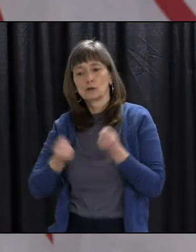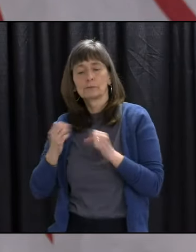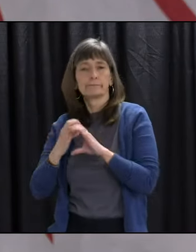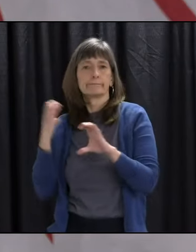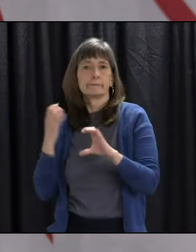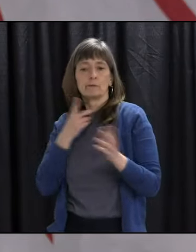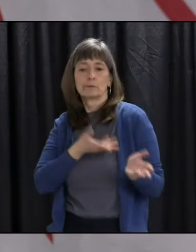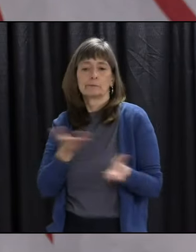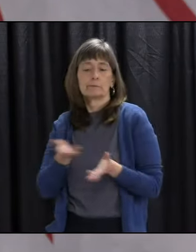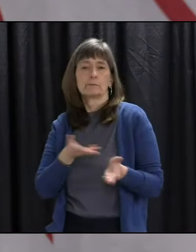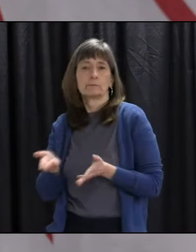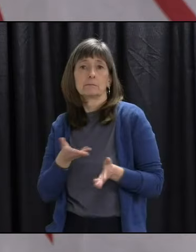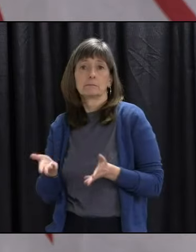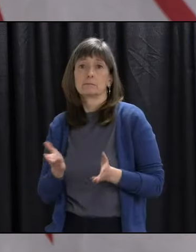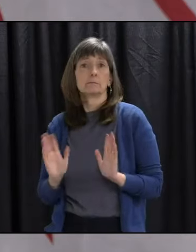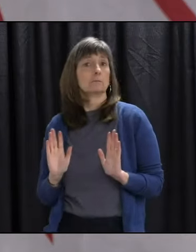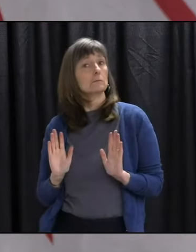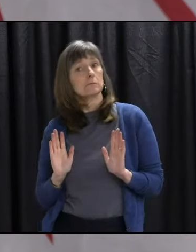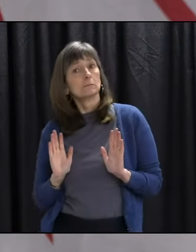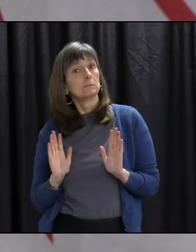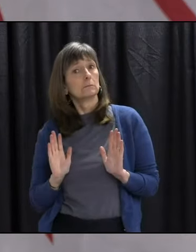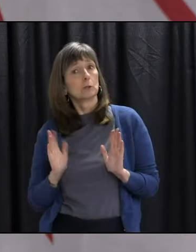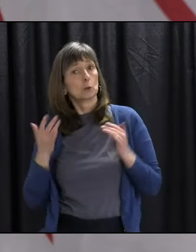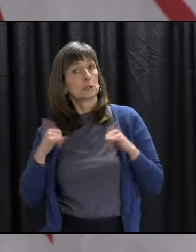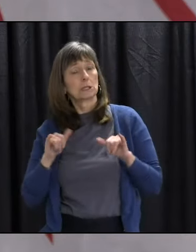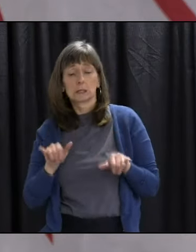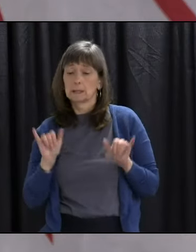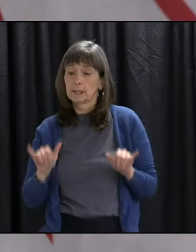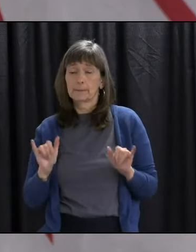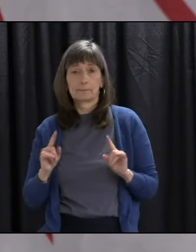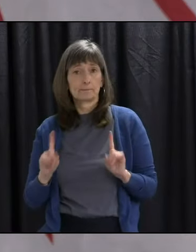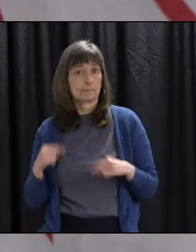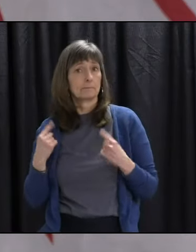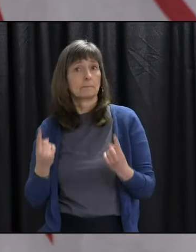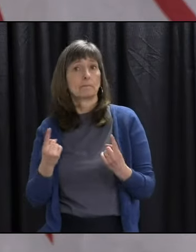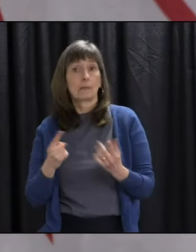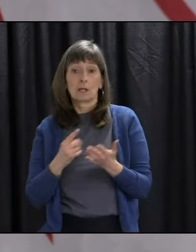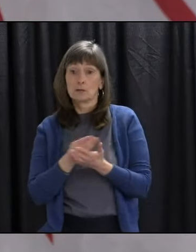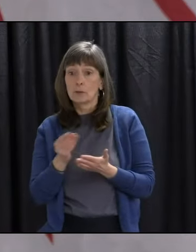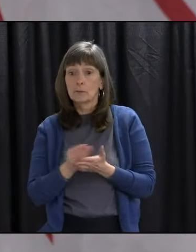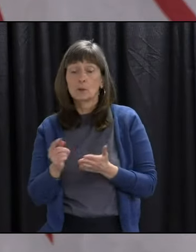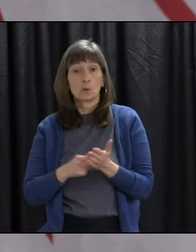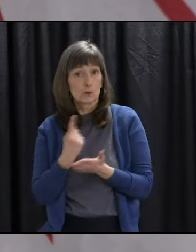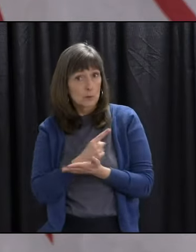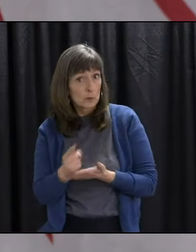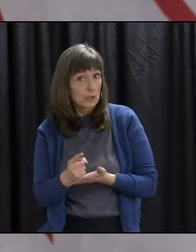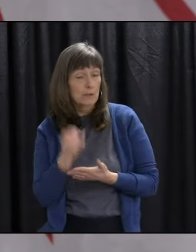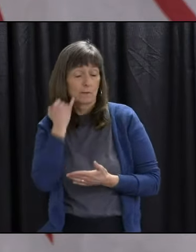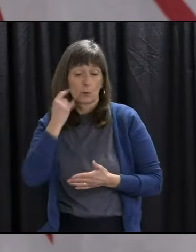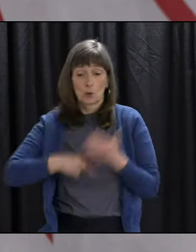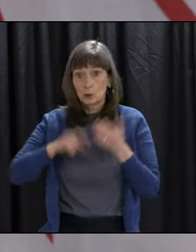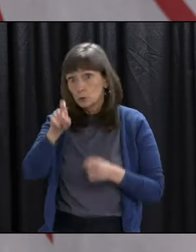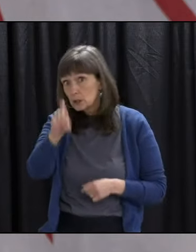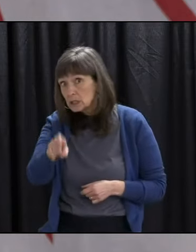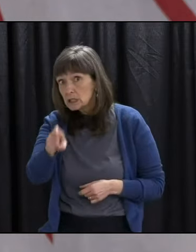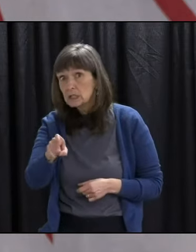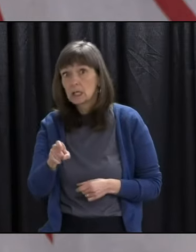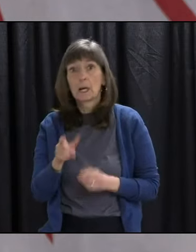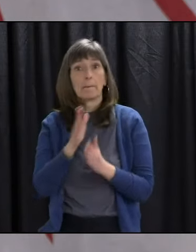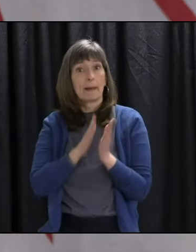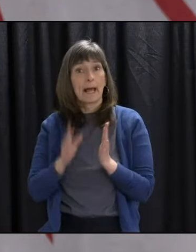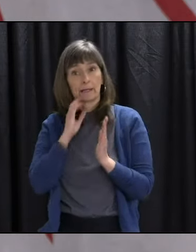and Labrador. So it's no reason to move from the guidelines that we put in place. Shop once a week, shop for essential items, plan your